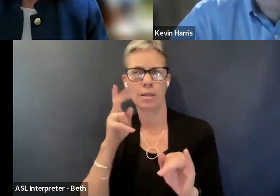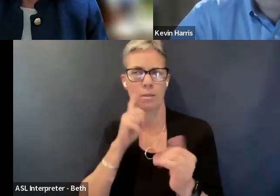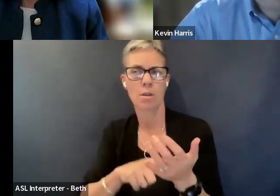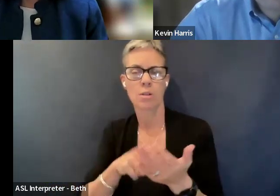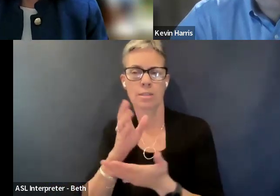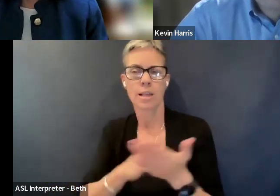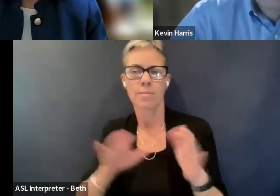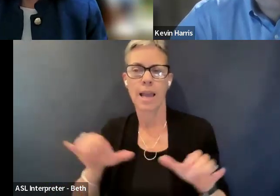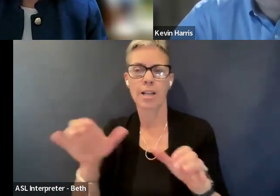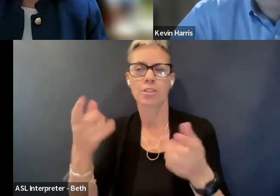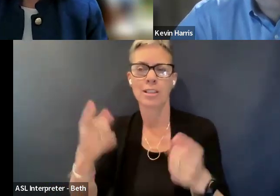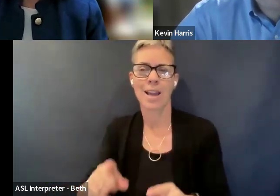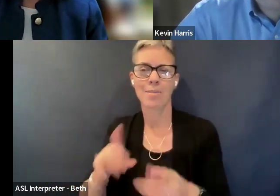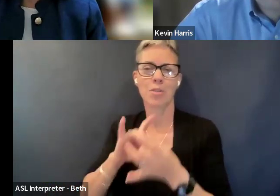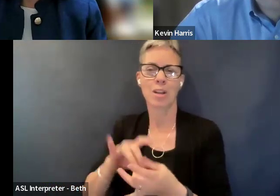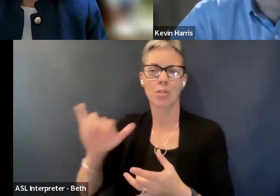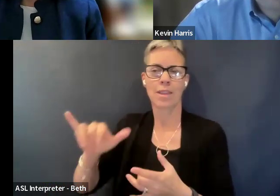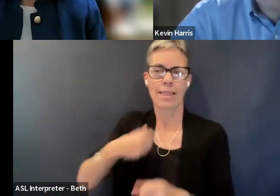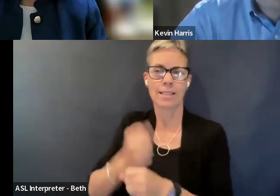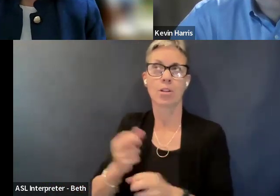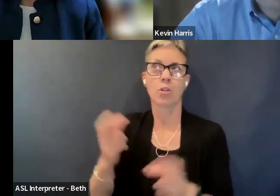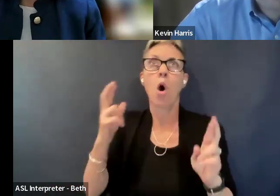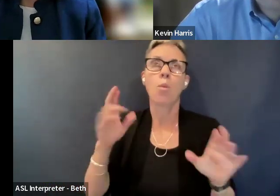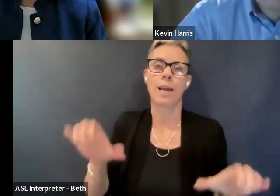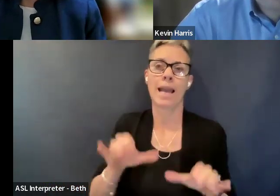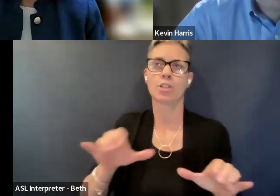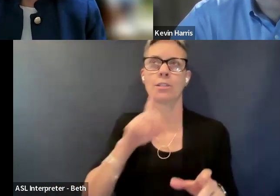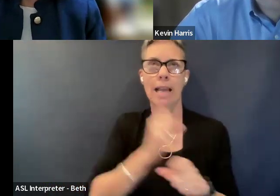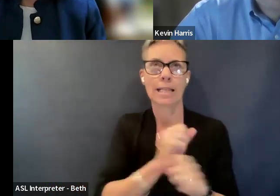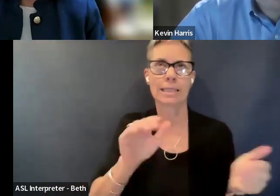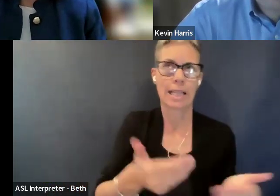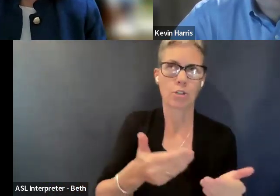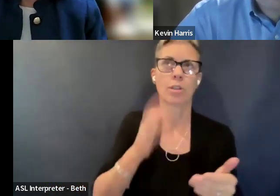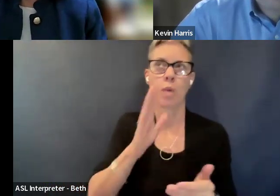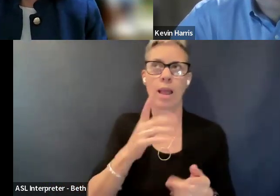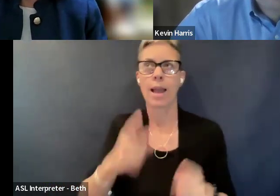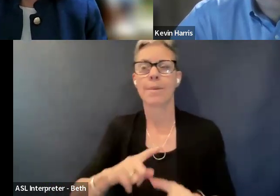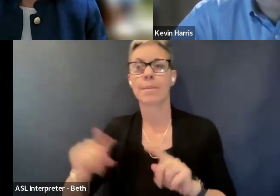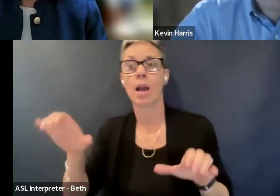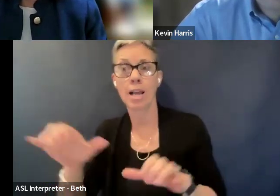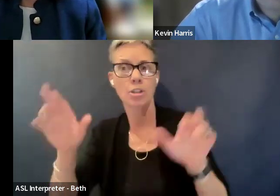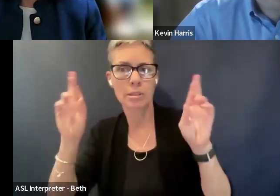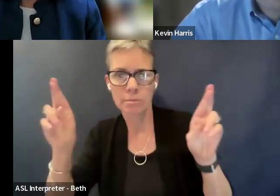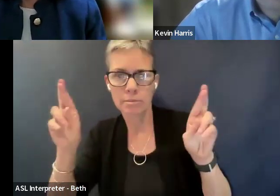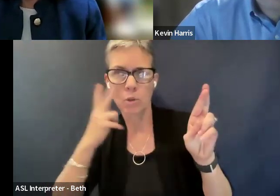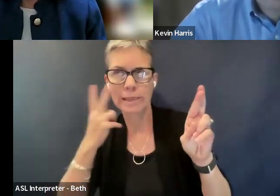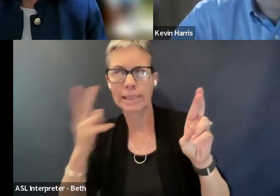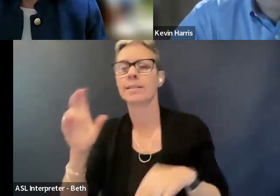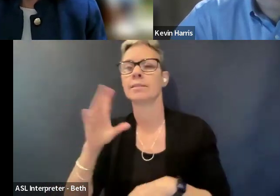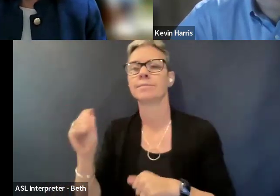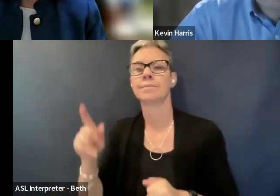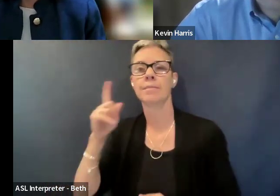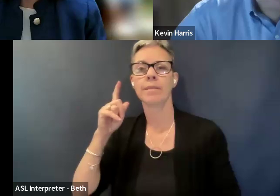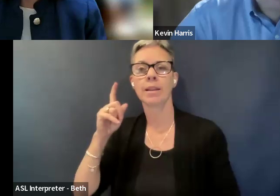some introduction on this year. We hope some action, and some of these other issues we're just again hearing from our people who